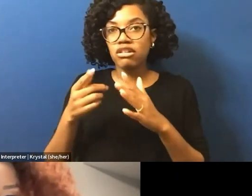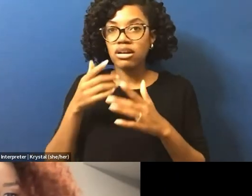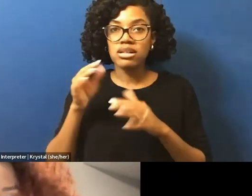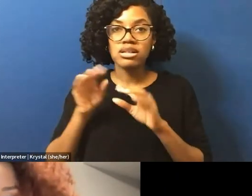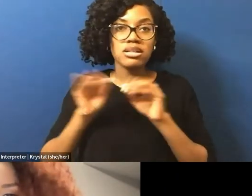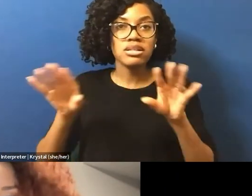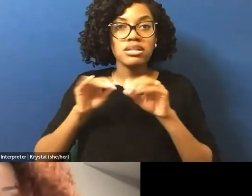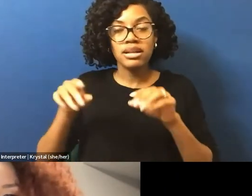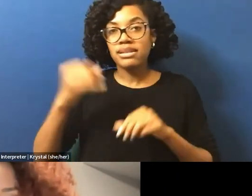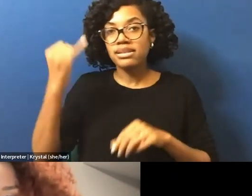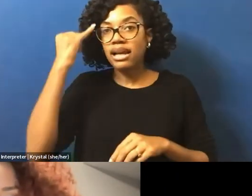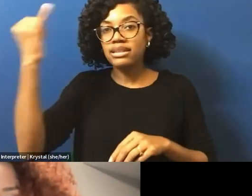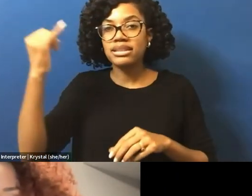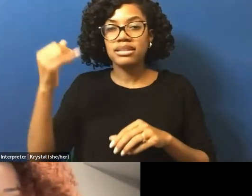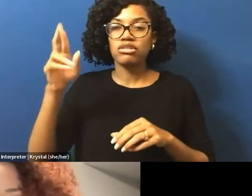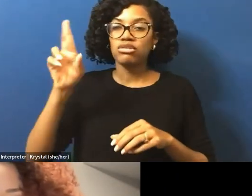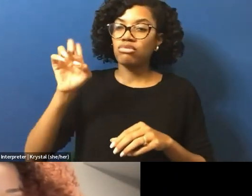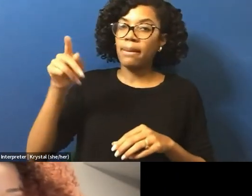and part of popular parlance.